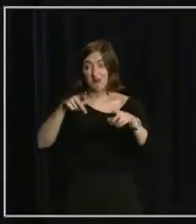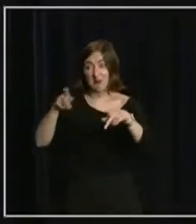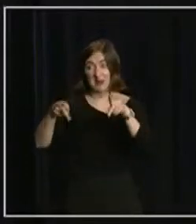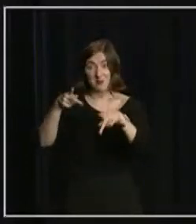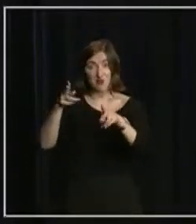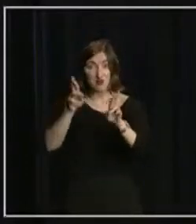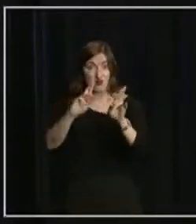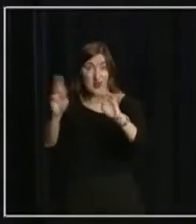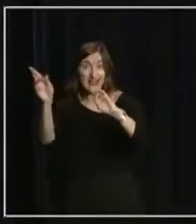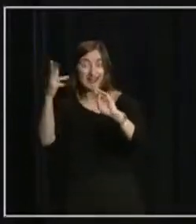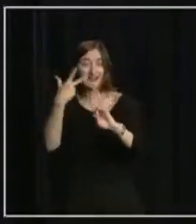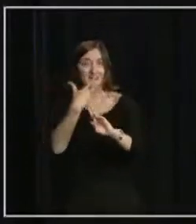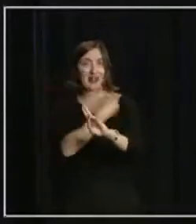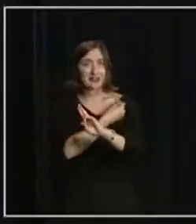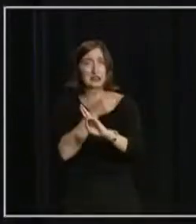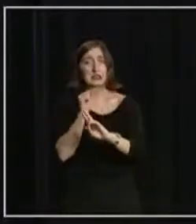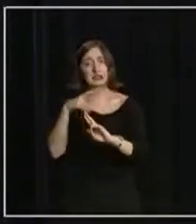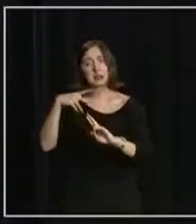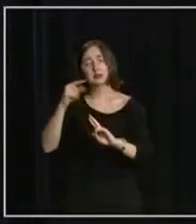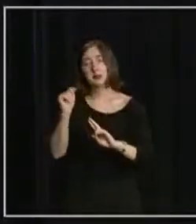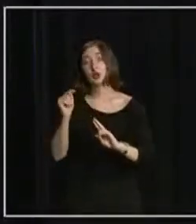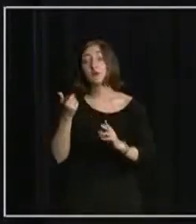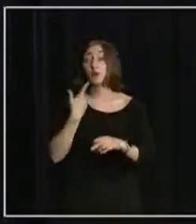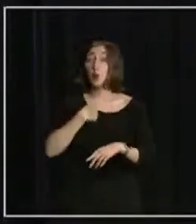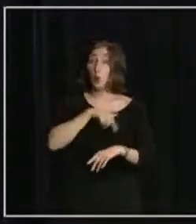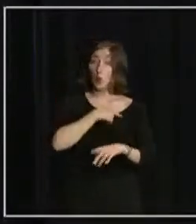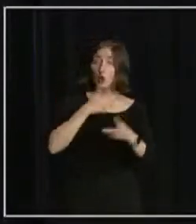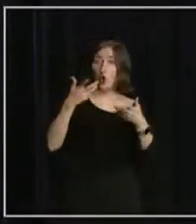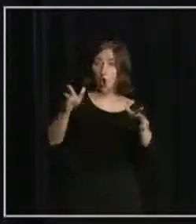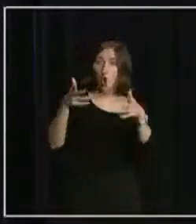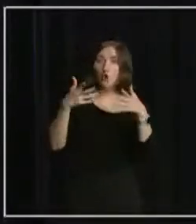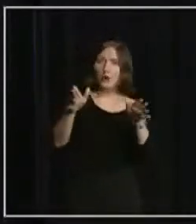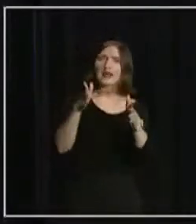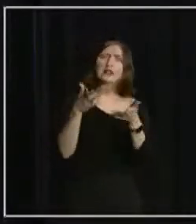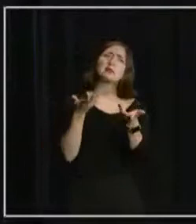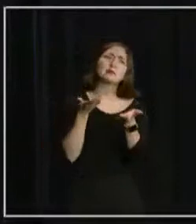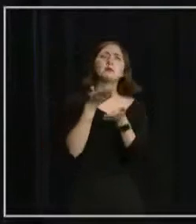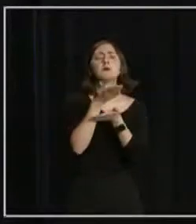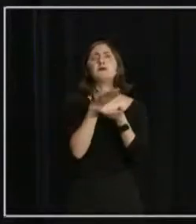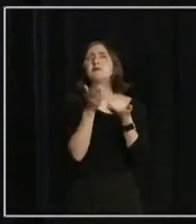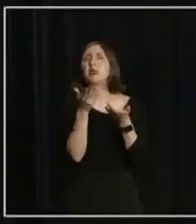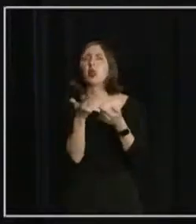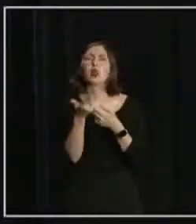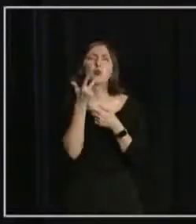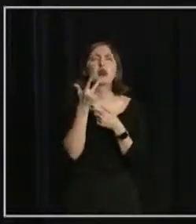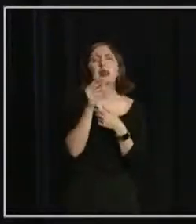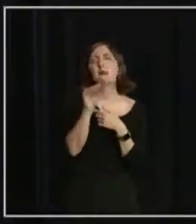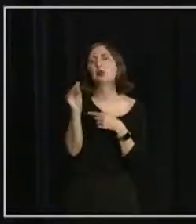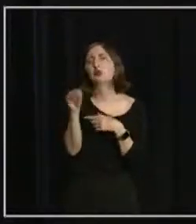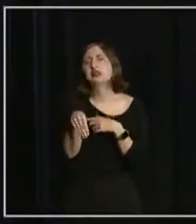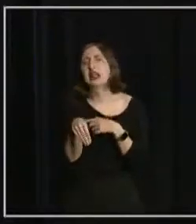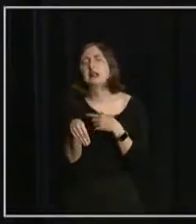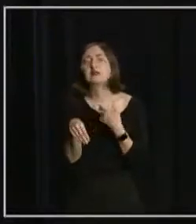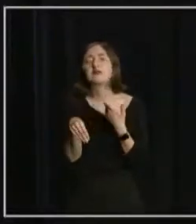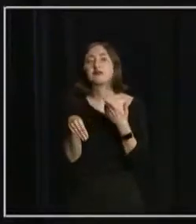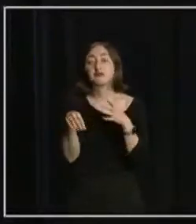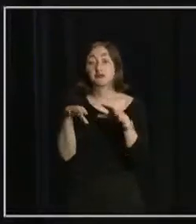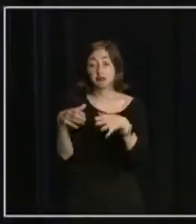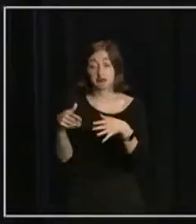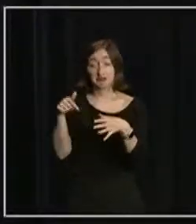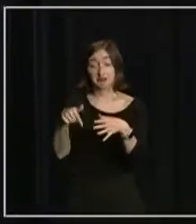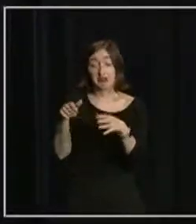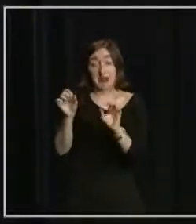least starting in September. But just know that there are already a certain part of about 3% of the population who are eligible because